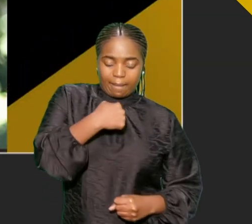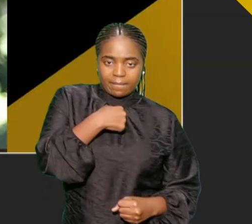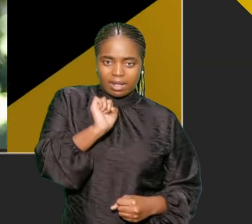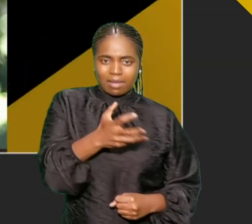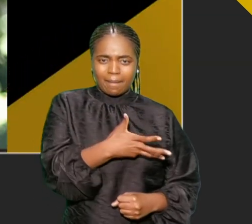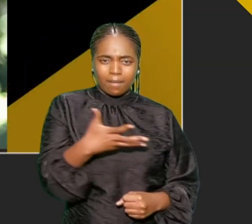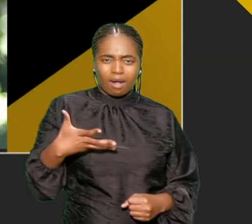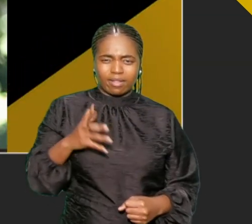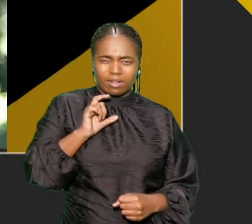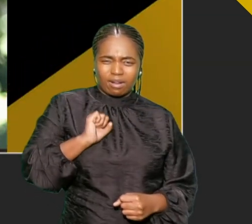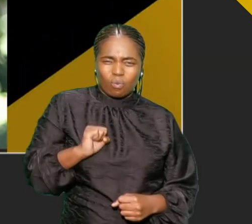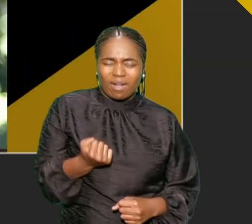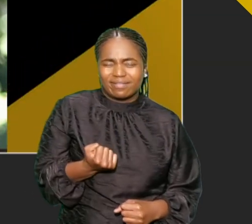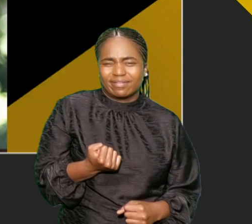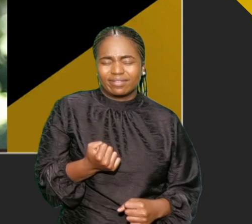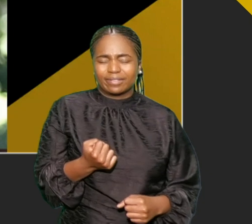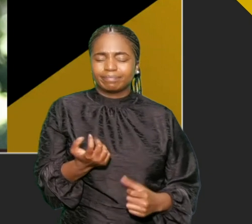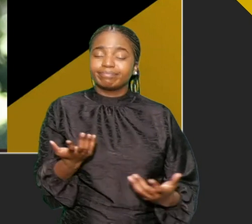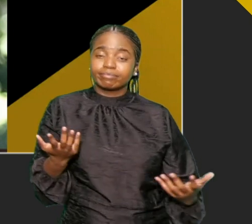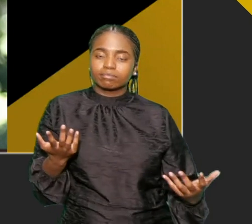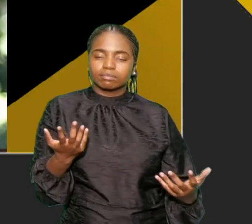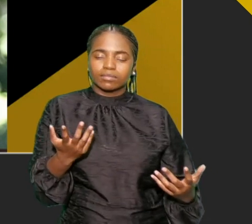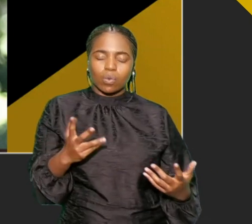be a mother and a wife. So, yeah,